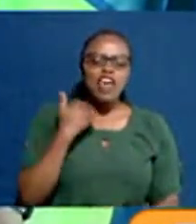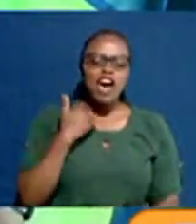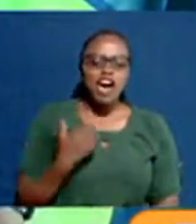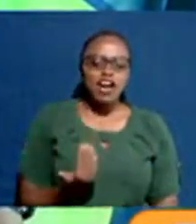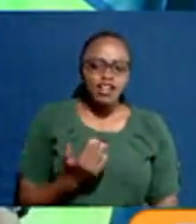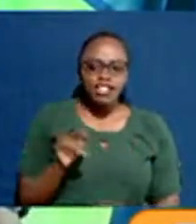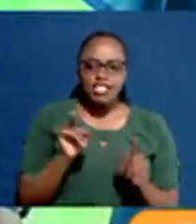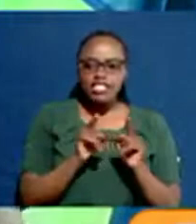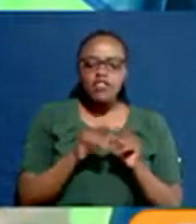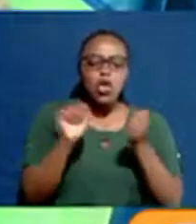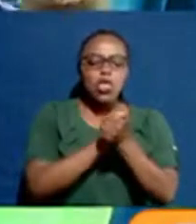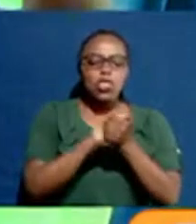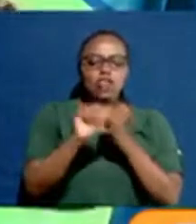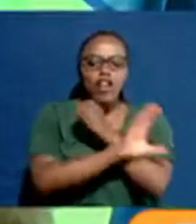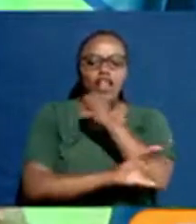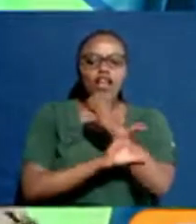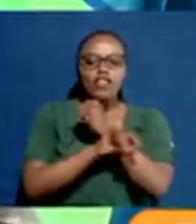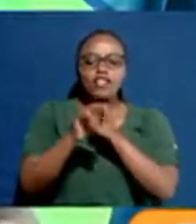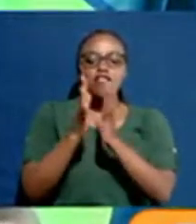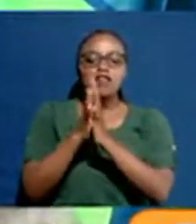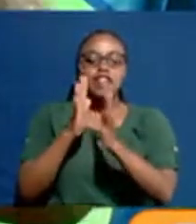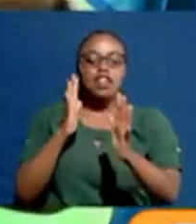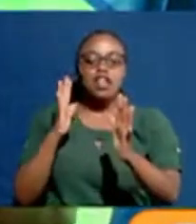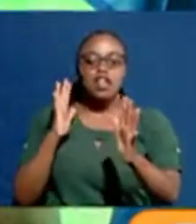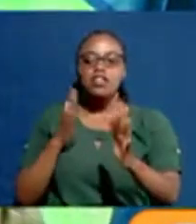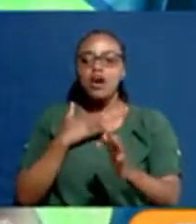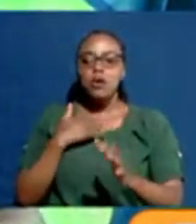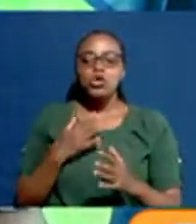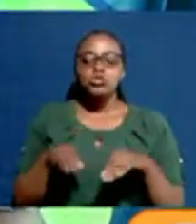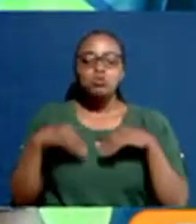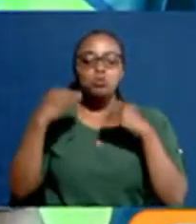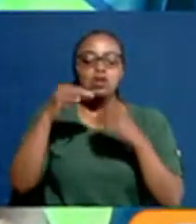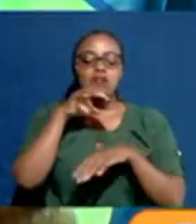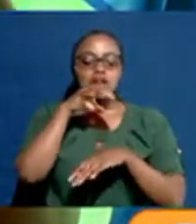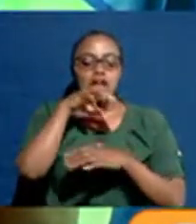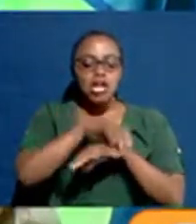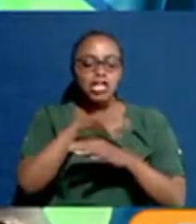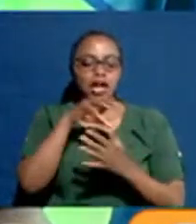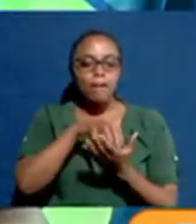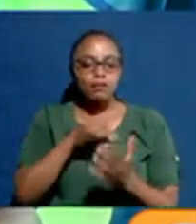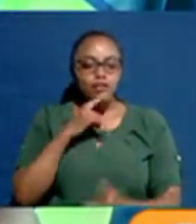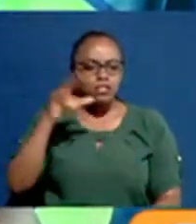ruin this country. And they are there lining up that they want to be given positions. I say,